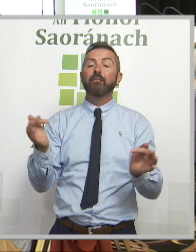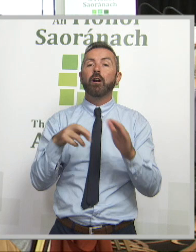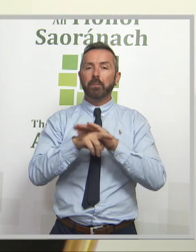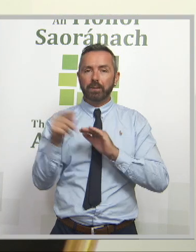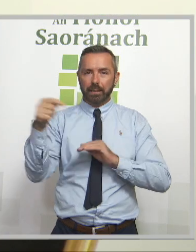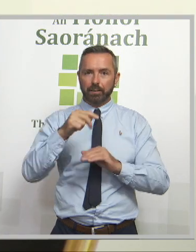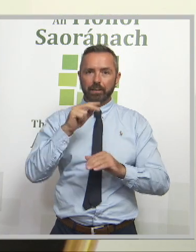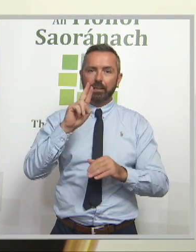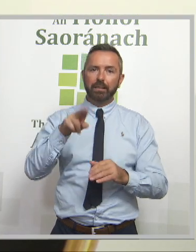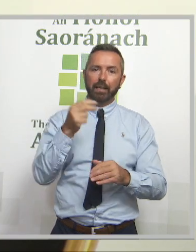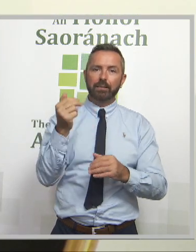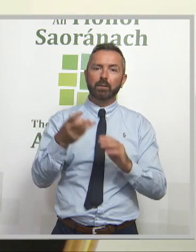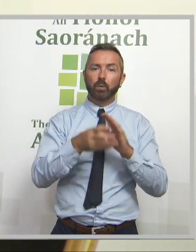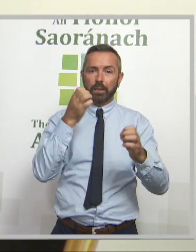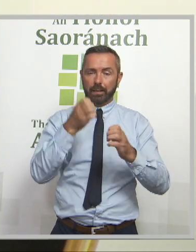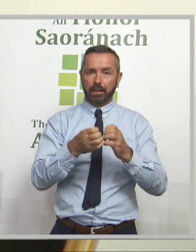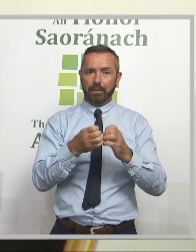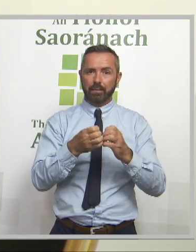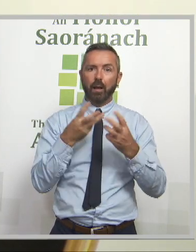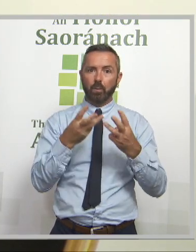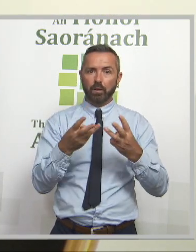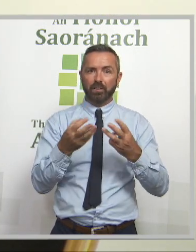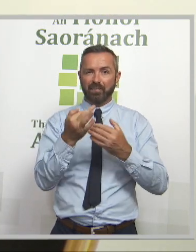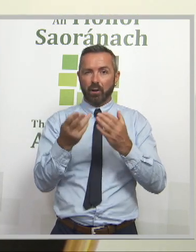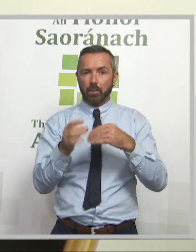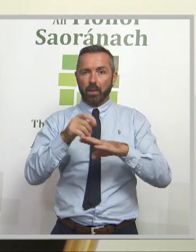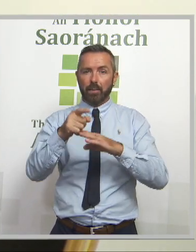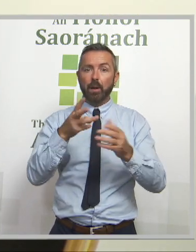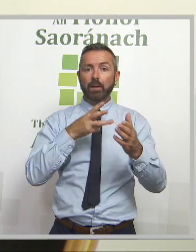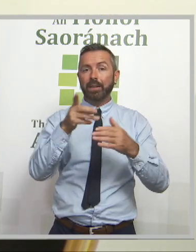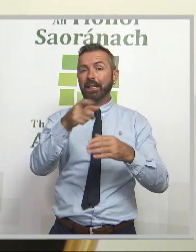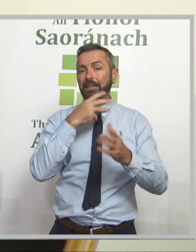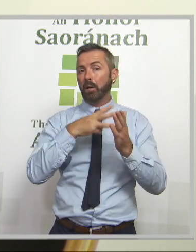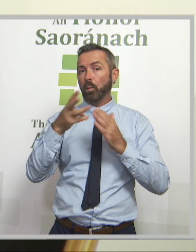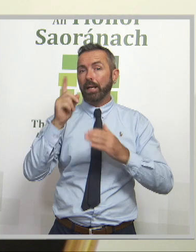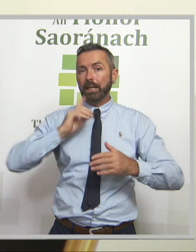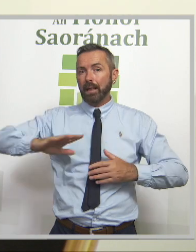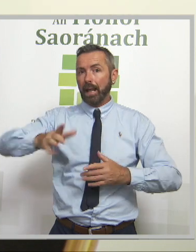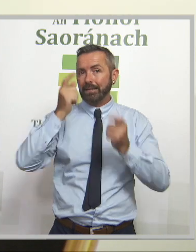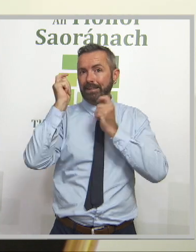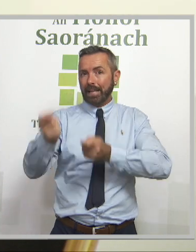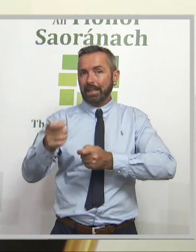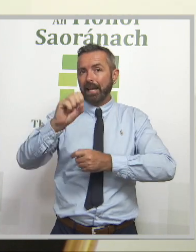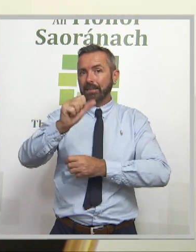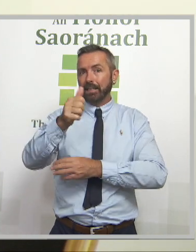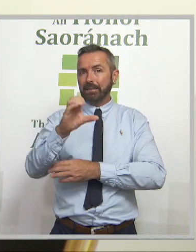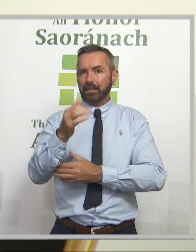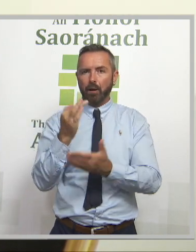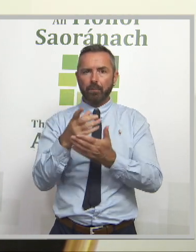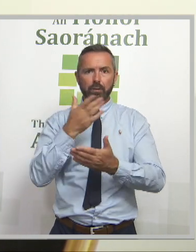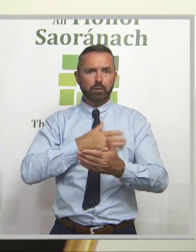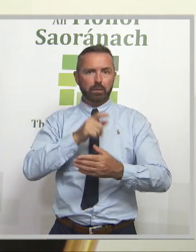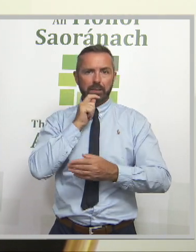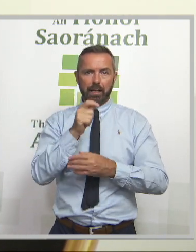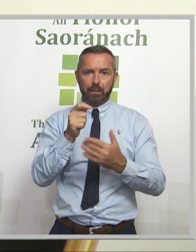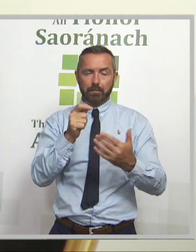lot of them have said that when their land is designated as an SAC, they often get told, and that is the